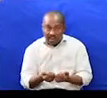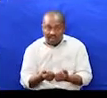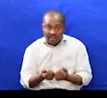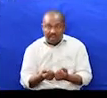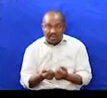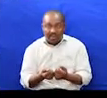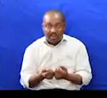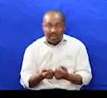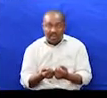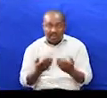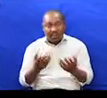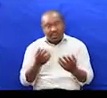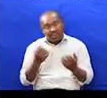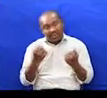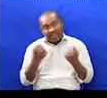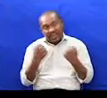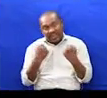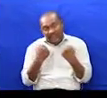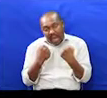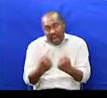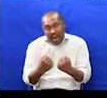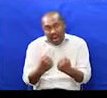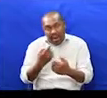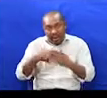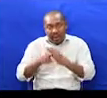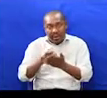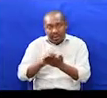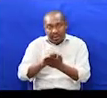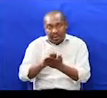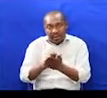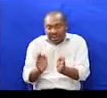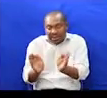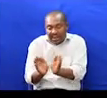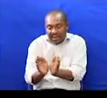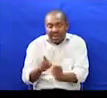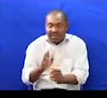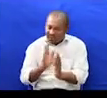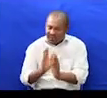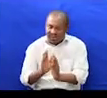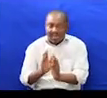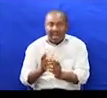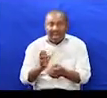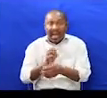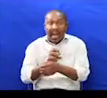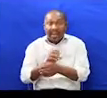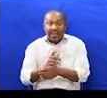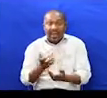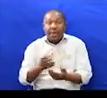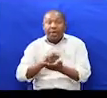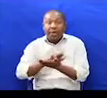harder in nature, will remain with that character in nature. The same